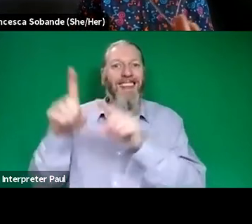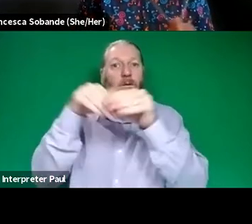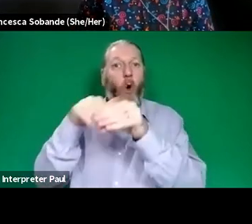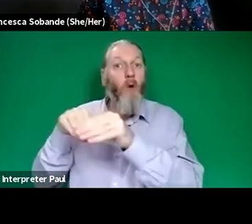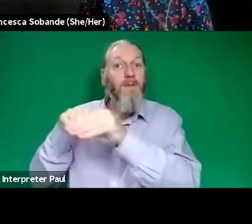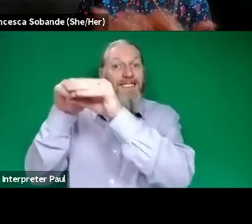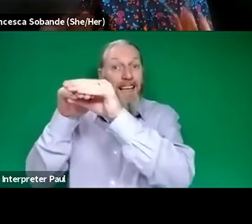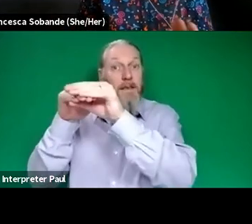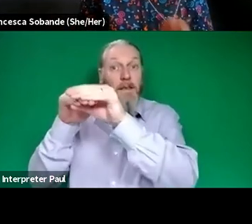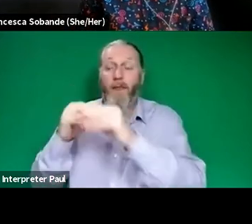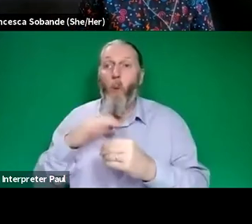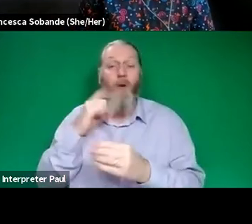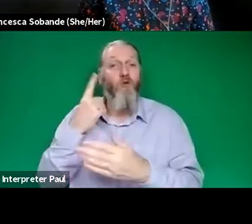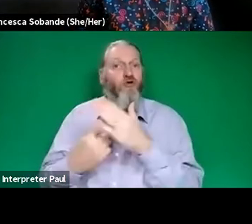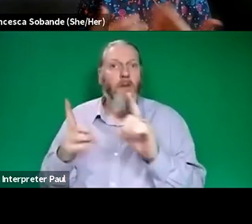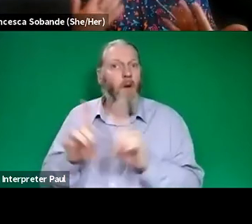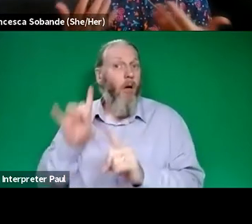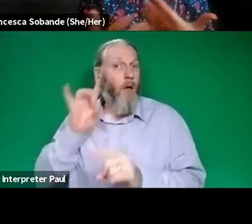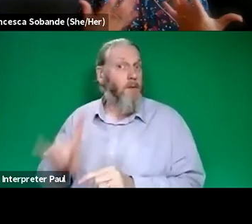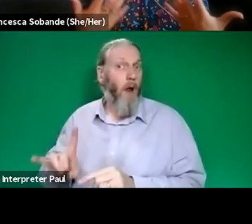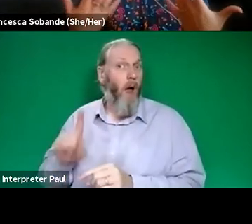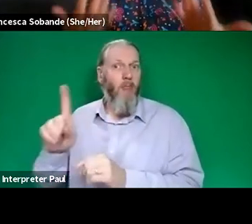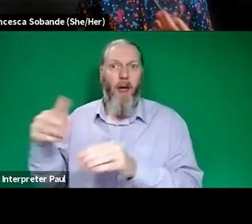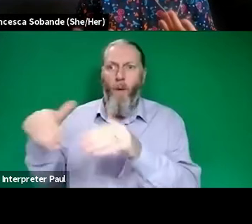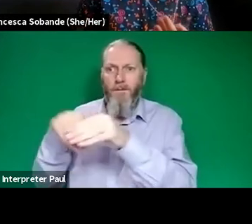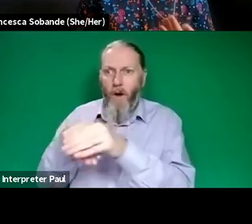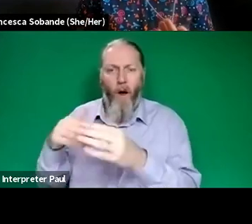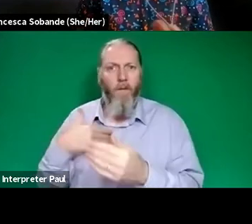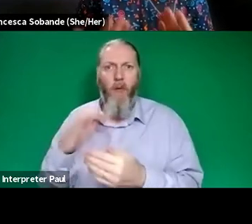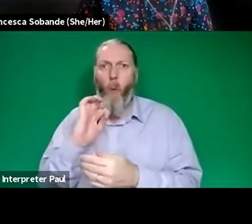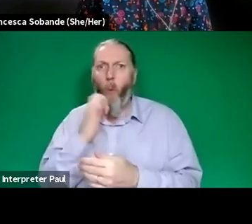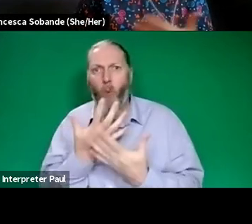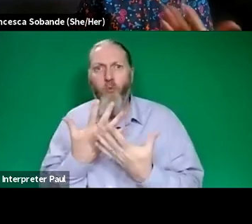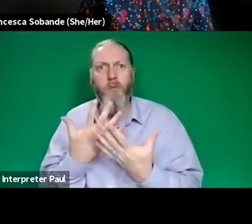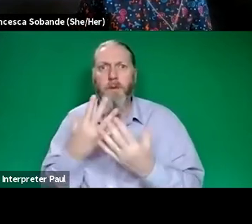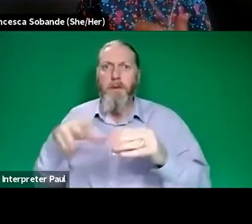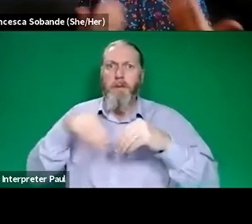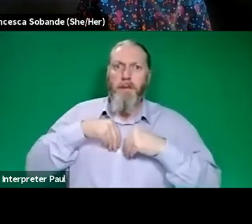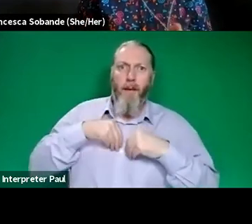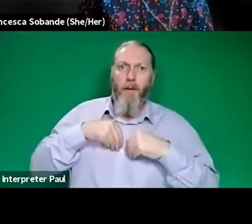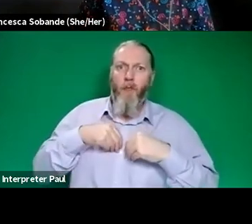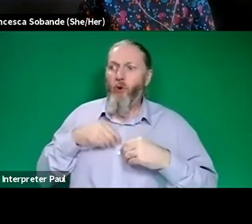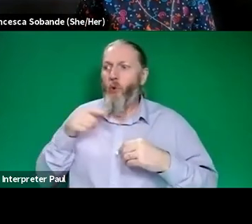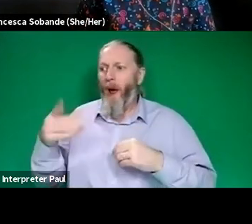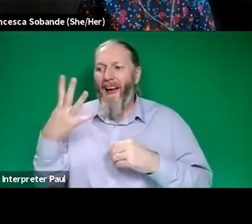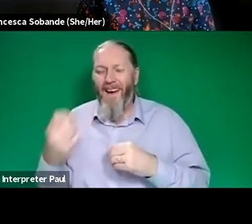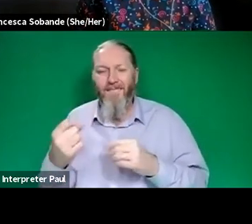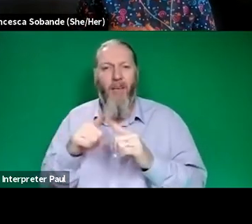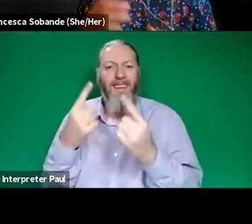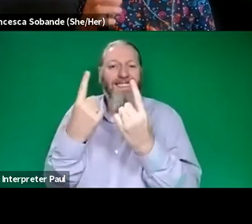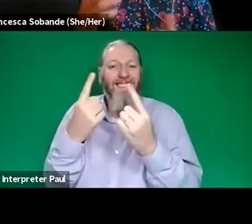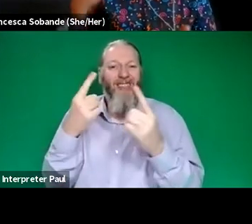their involvement in forms of oppression, their connections to different matters to do with imperialism, colonialism, and